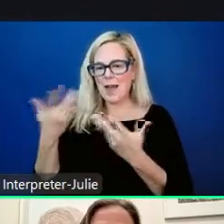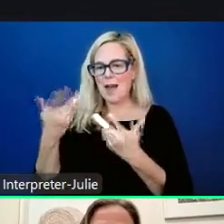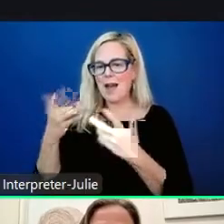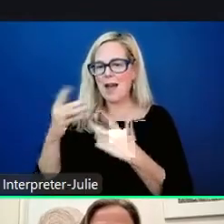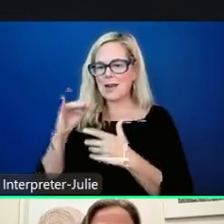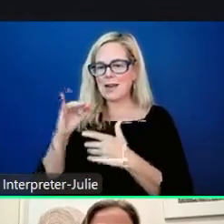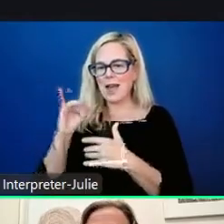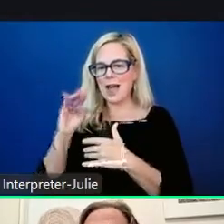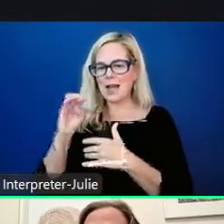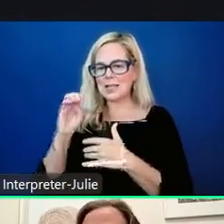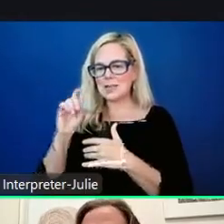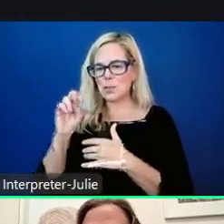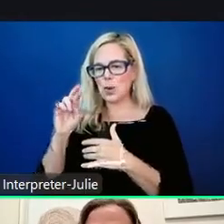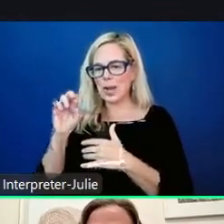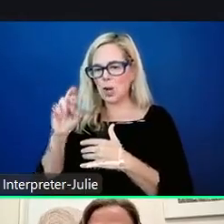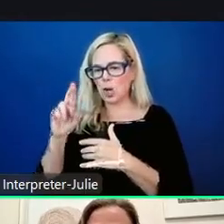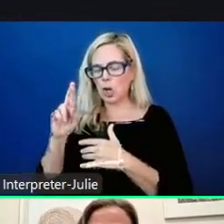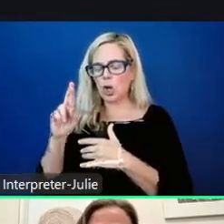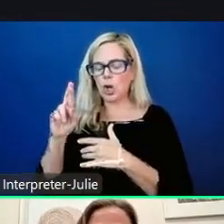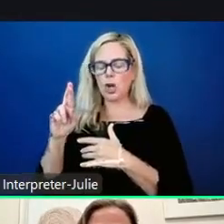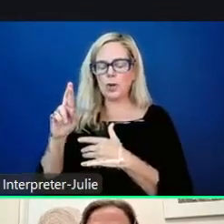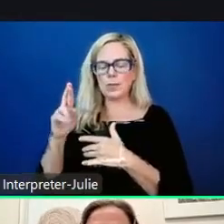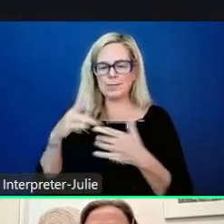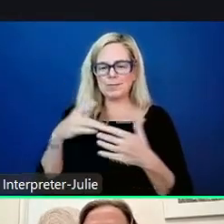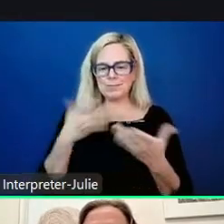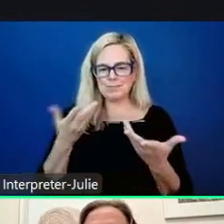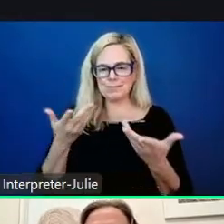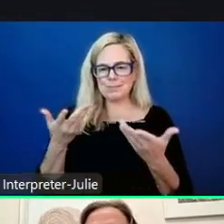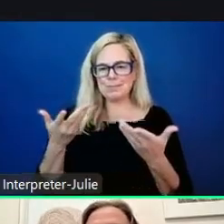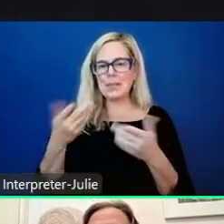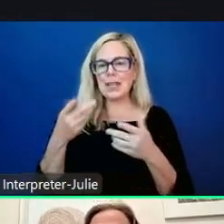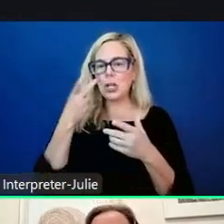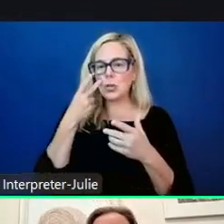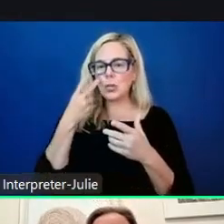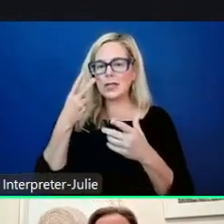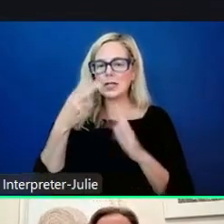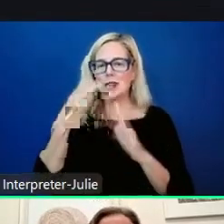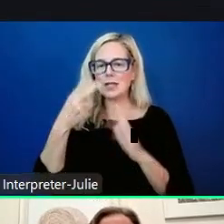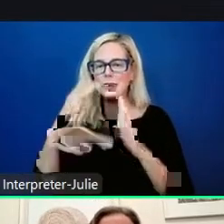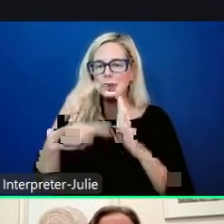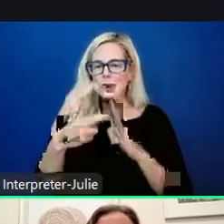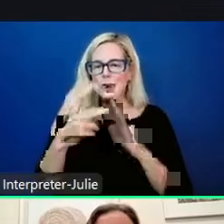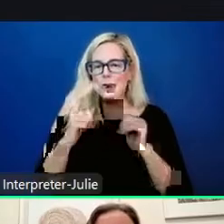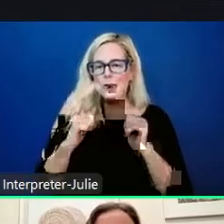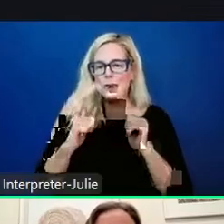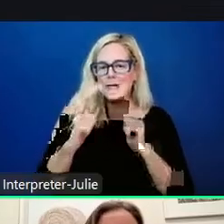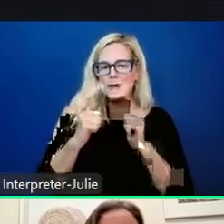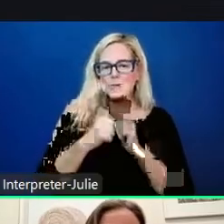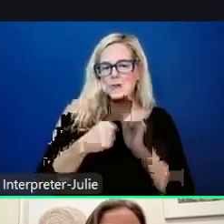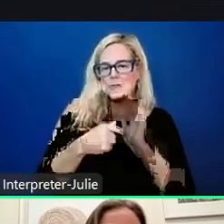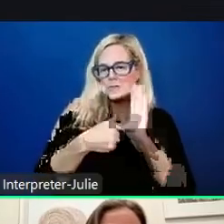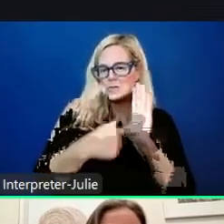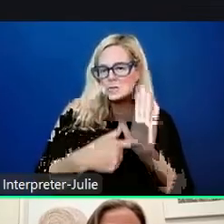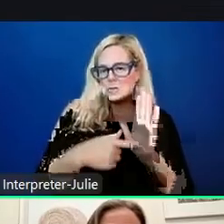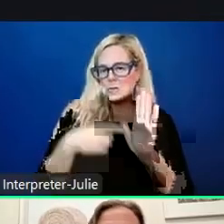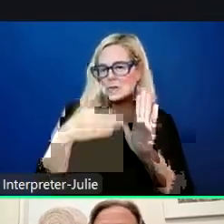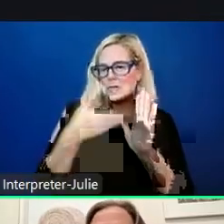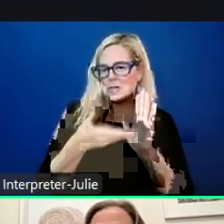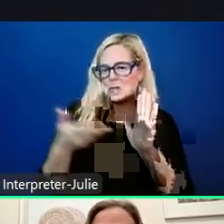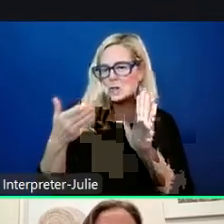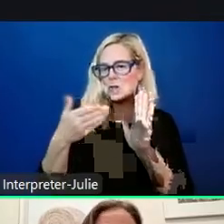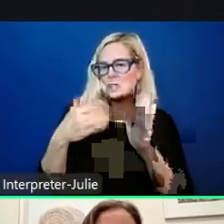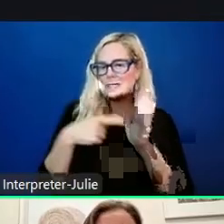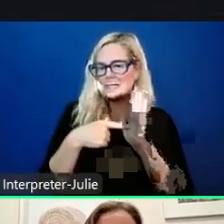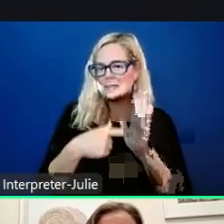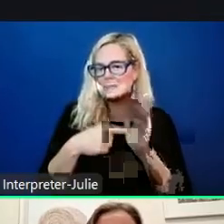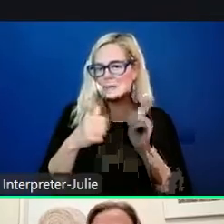her healthcare provider when she explained new symptoms and demonstrated symptoms of hypermobility.